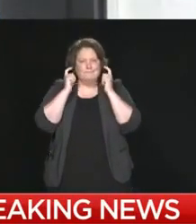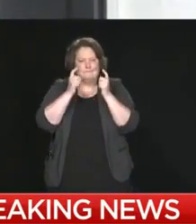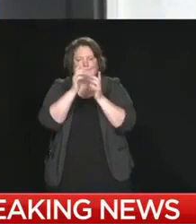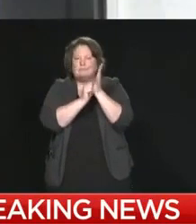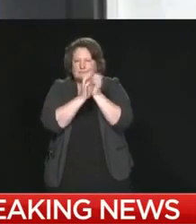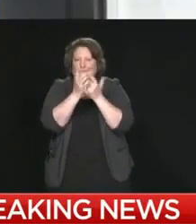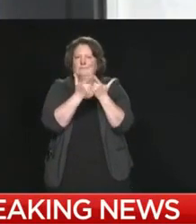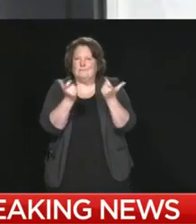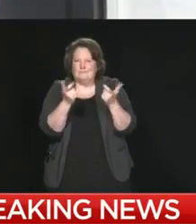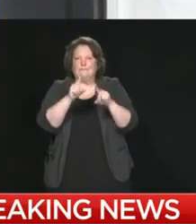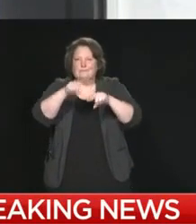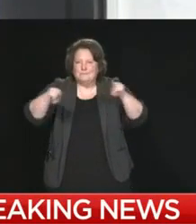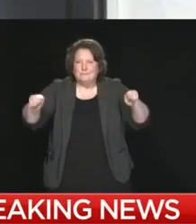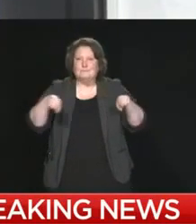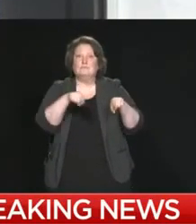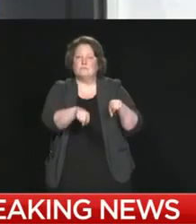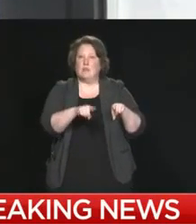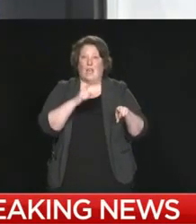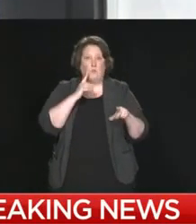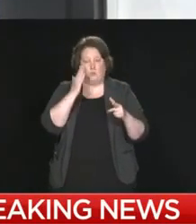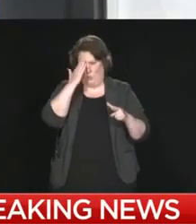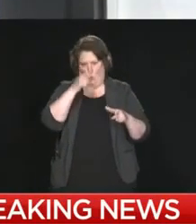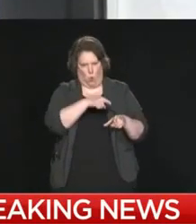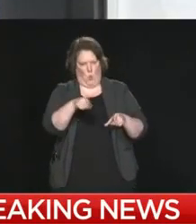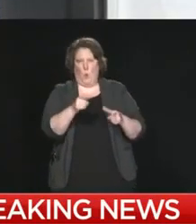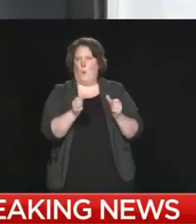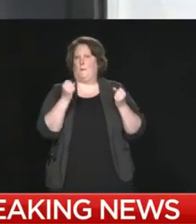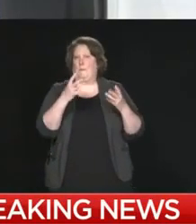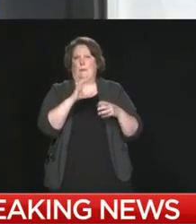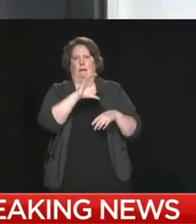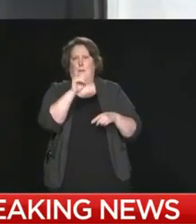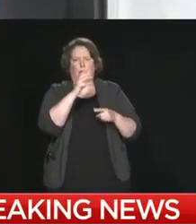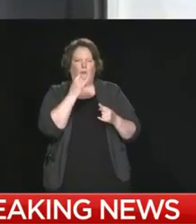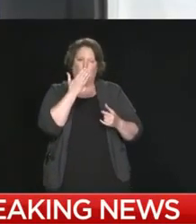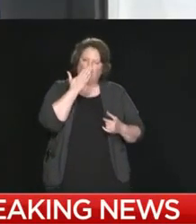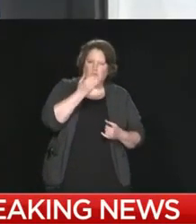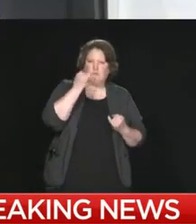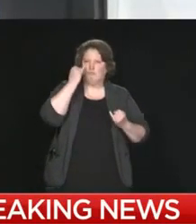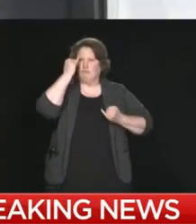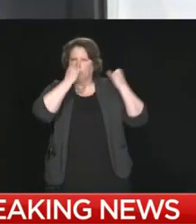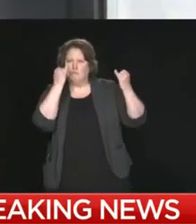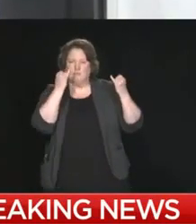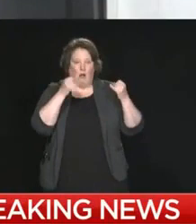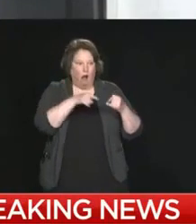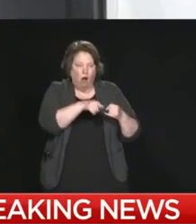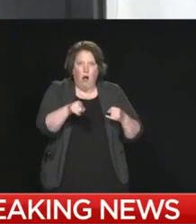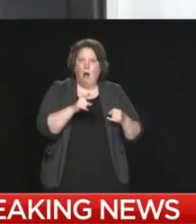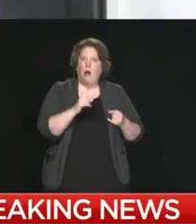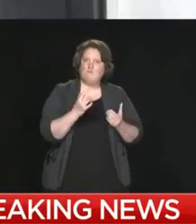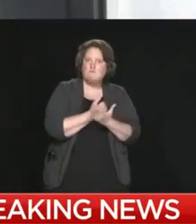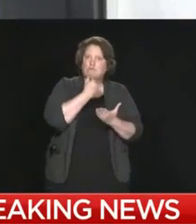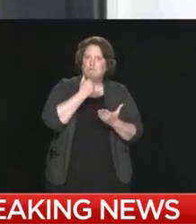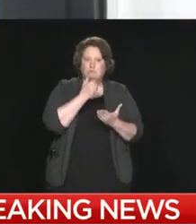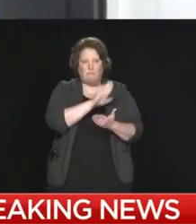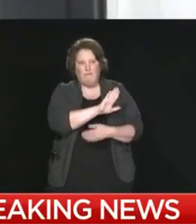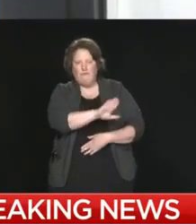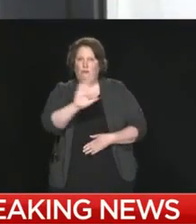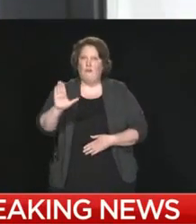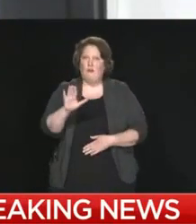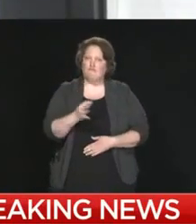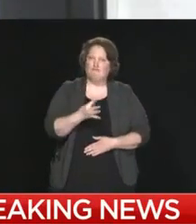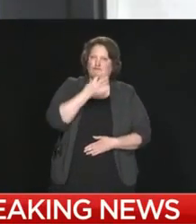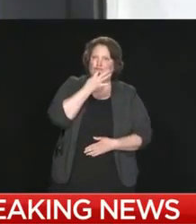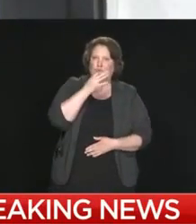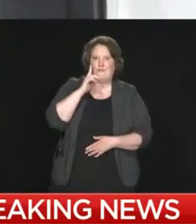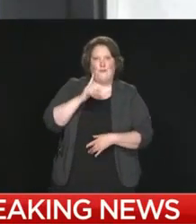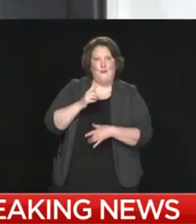and it's been great to see so many of them use their talent and know-how to help our communities during this crisis.